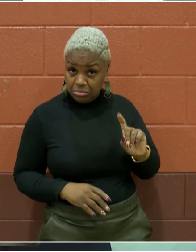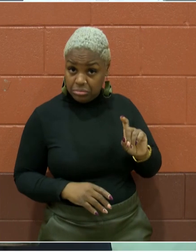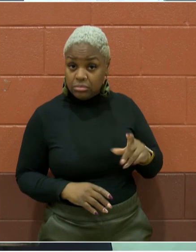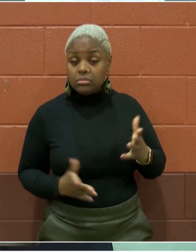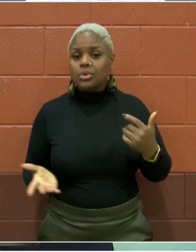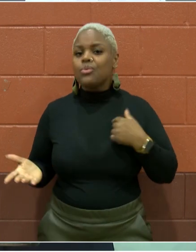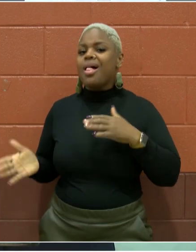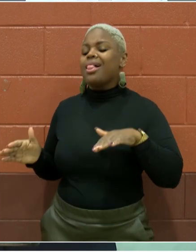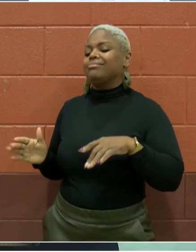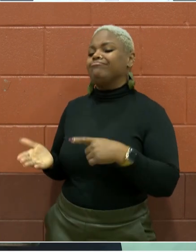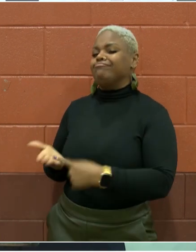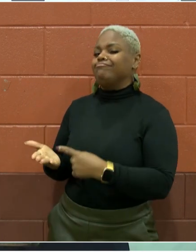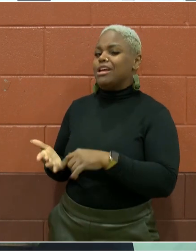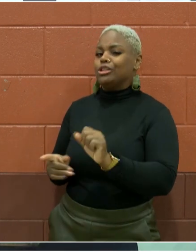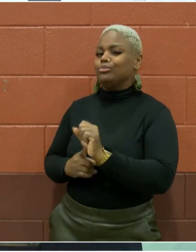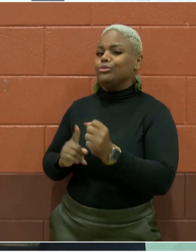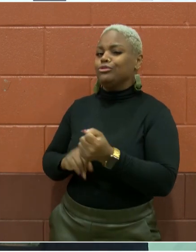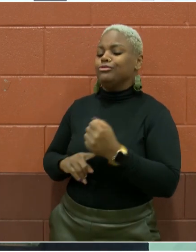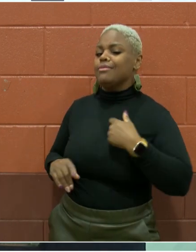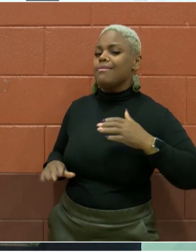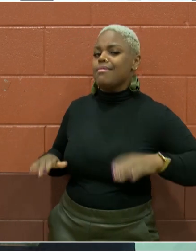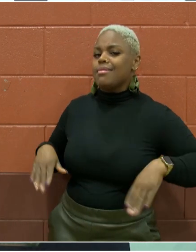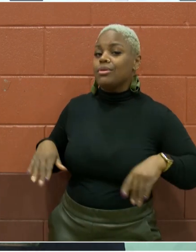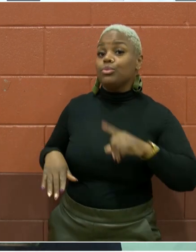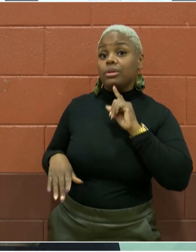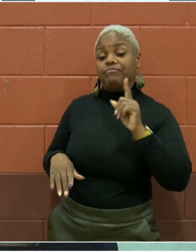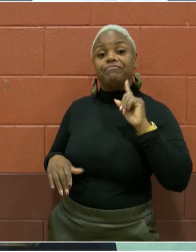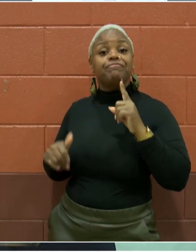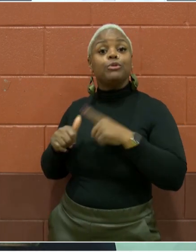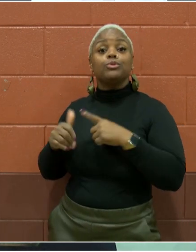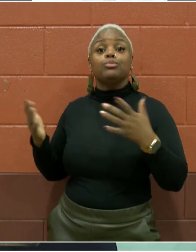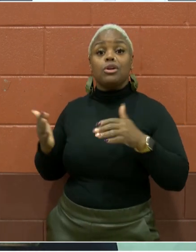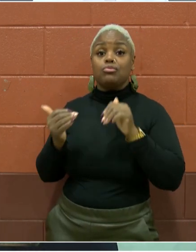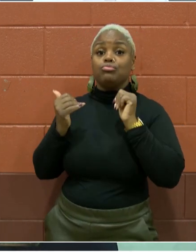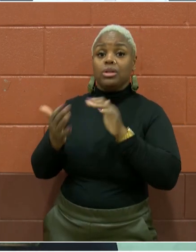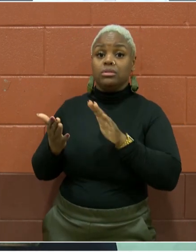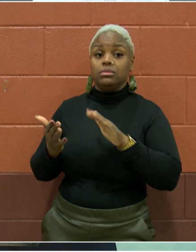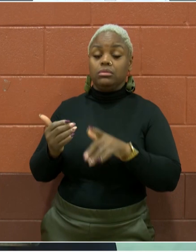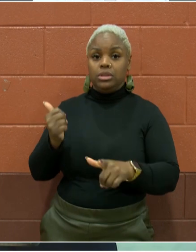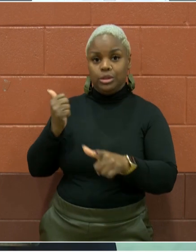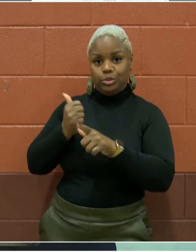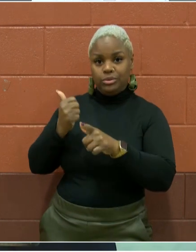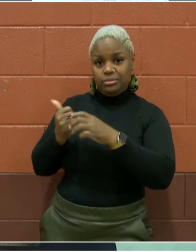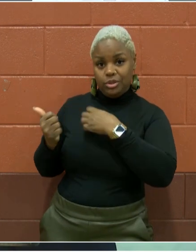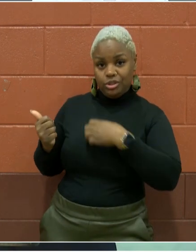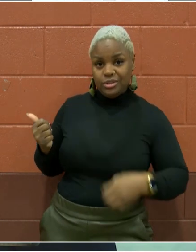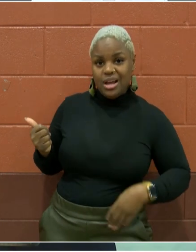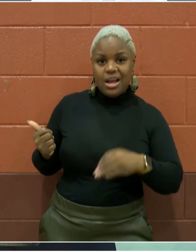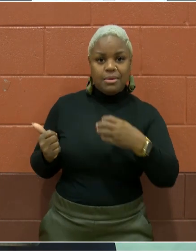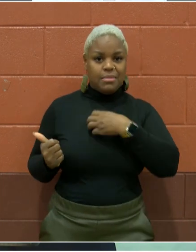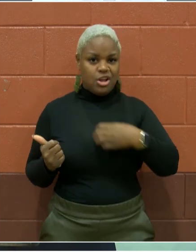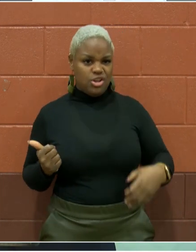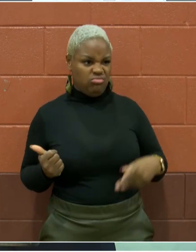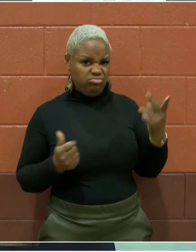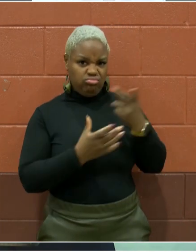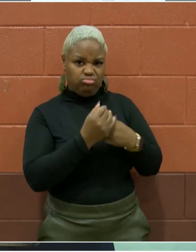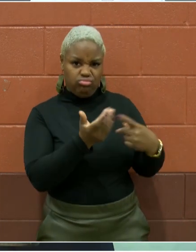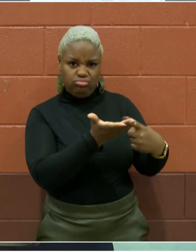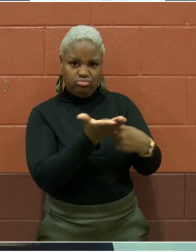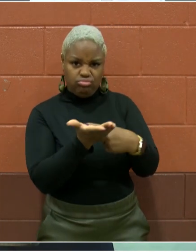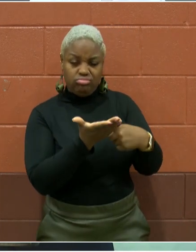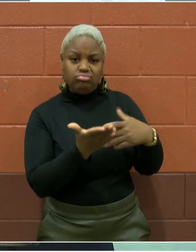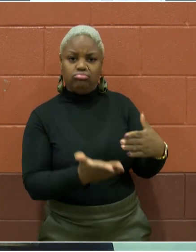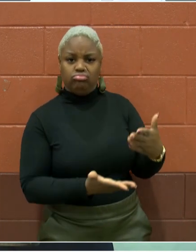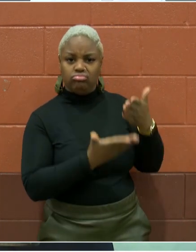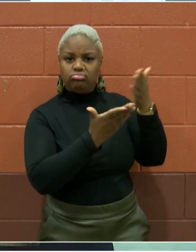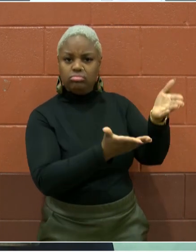think our first approach is what the mayor and the deputy mayor proposed to the city council with regards to the anti-mask law, and